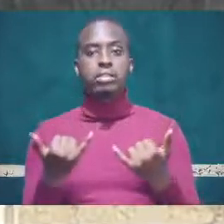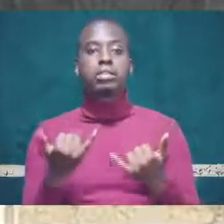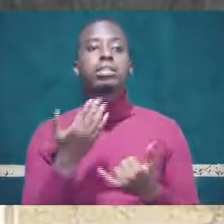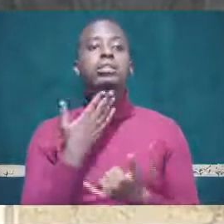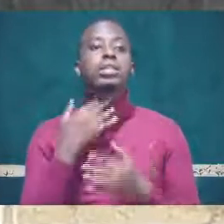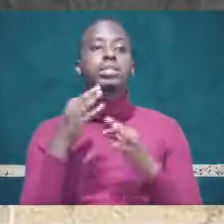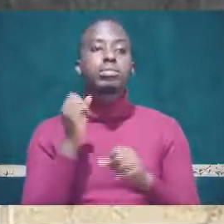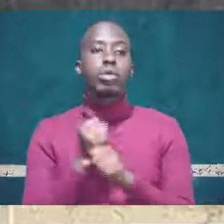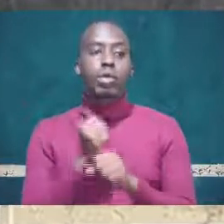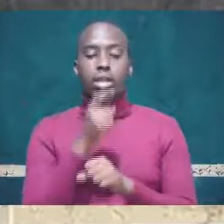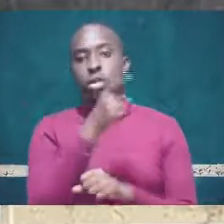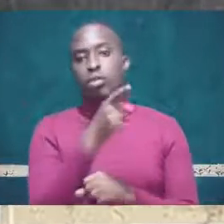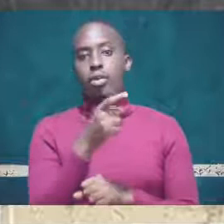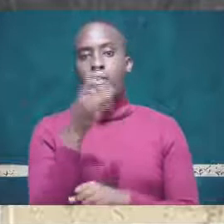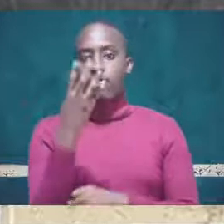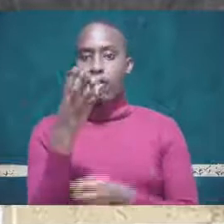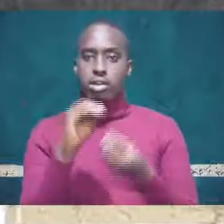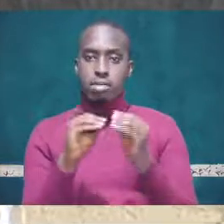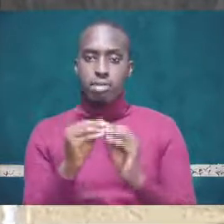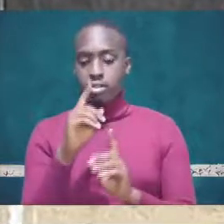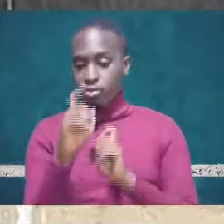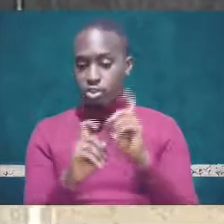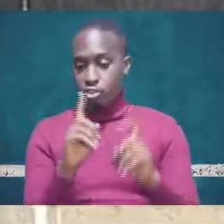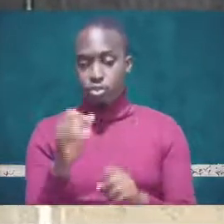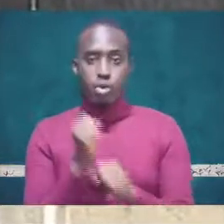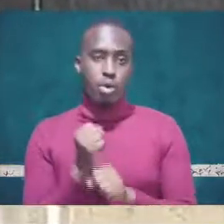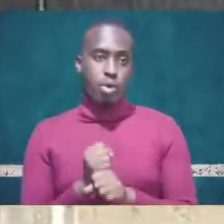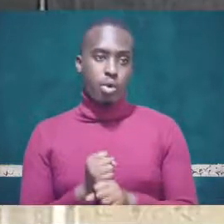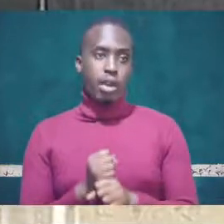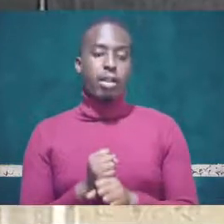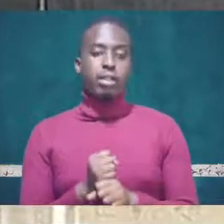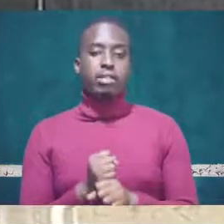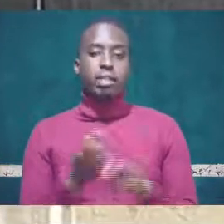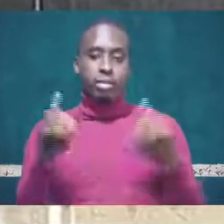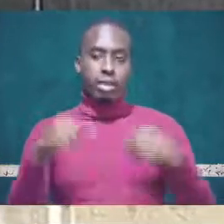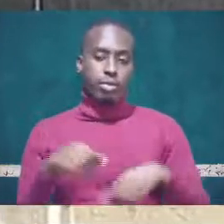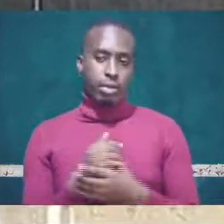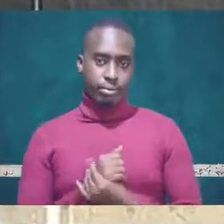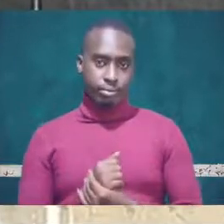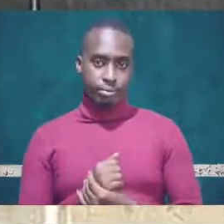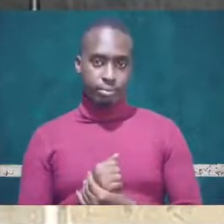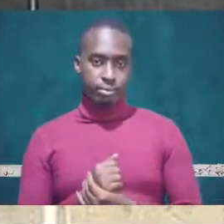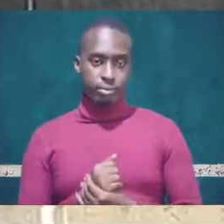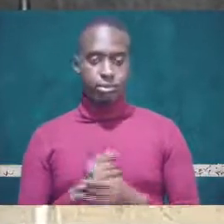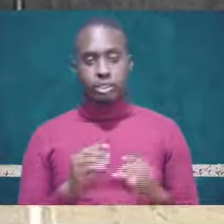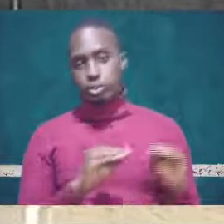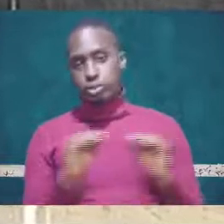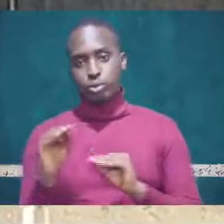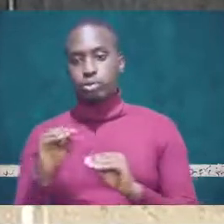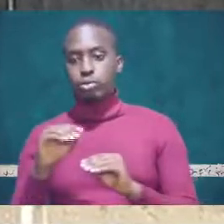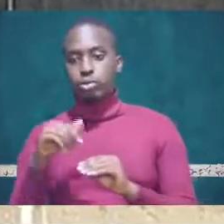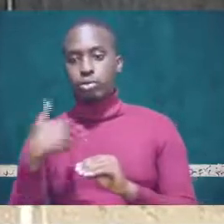to do. Those 4 numbers, trial question. I'll bring them back at the end of the lesson. So let's move to power.